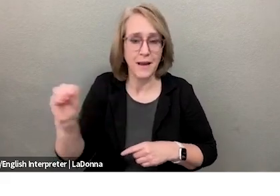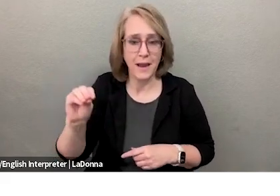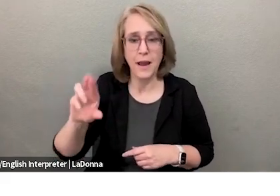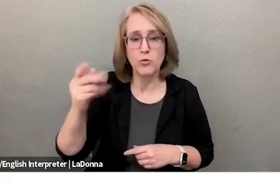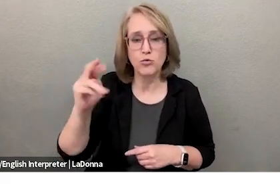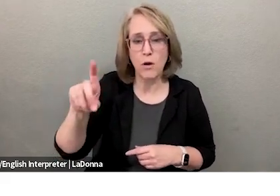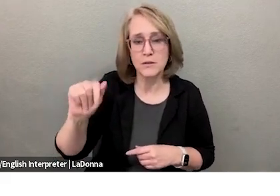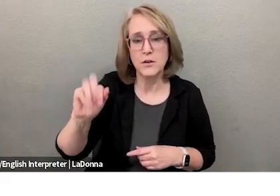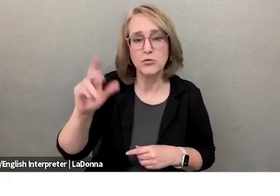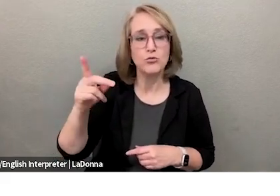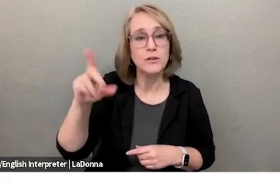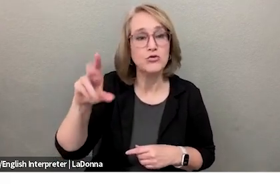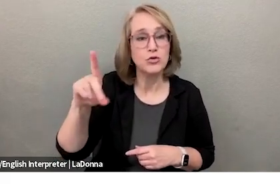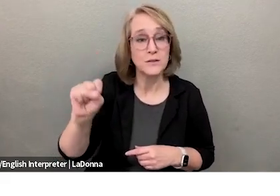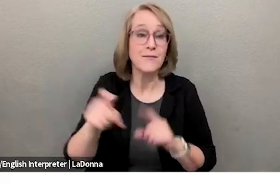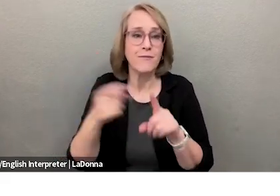family caregivers.